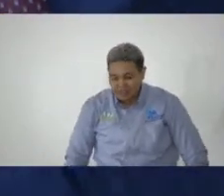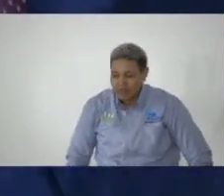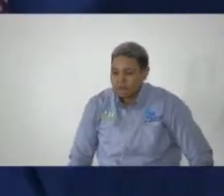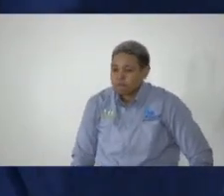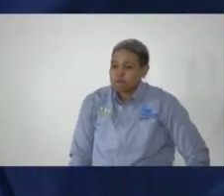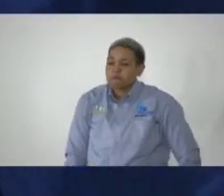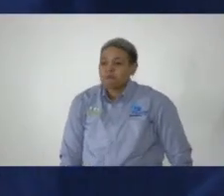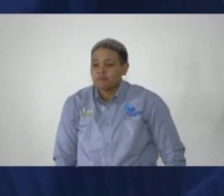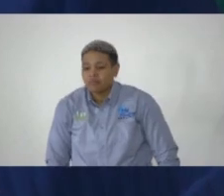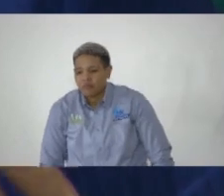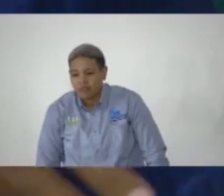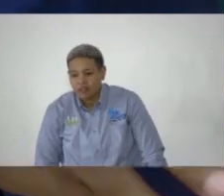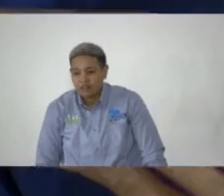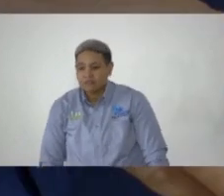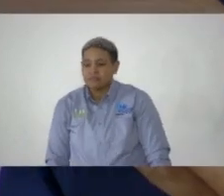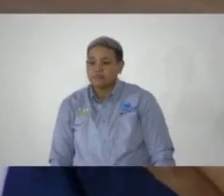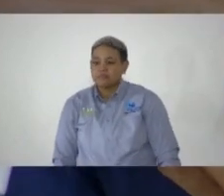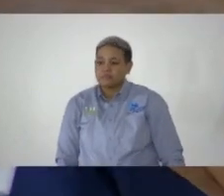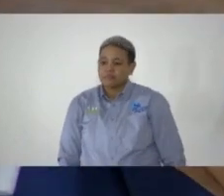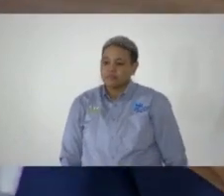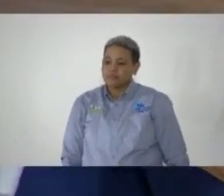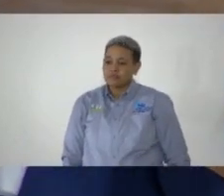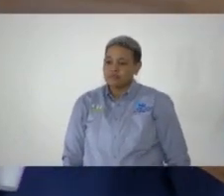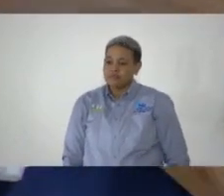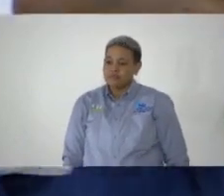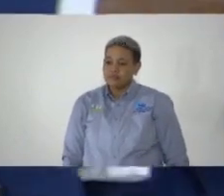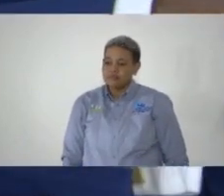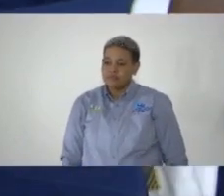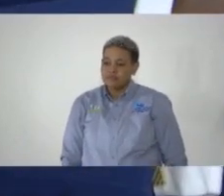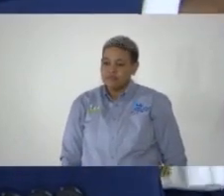Now, Madam Speaker,